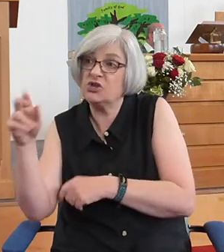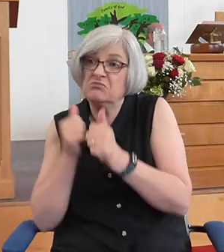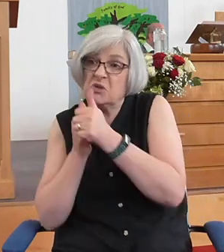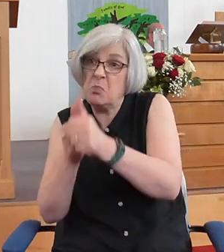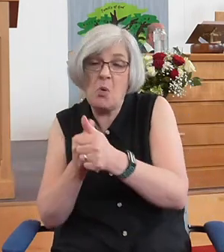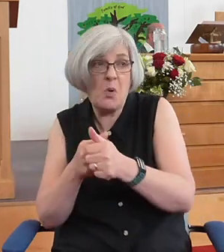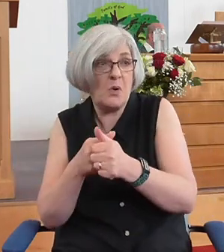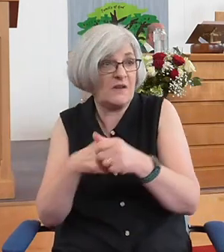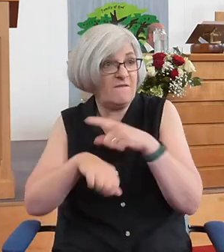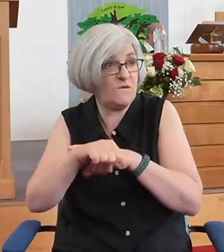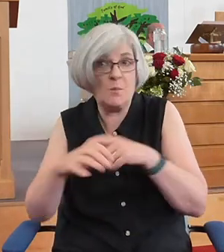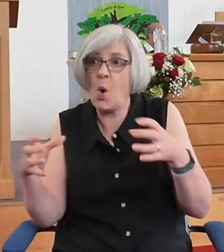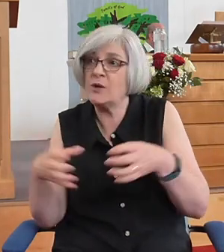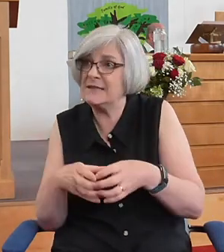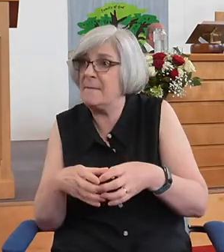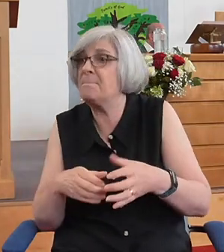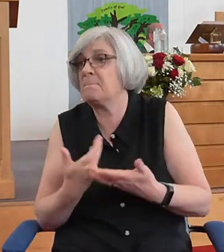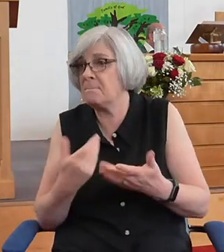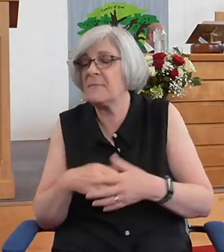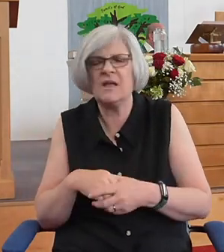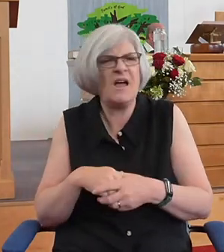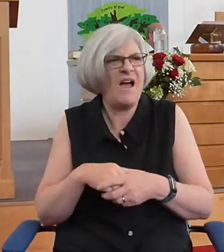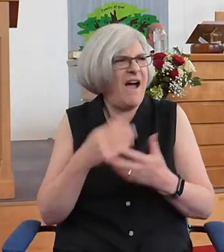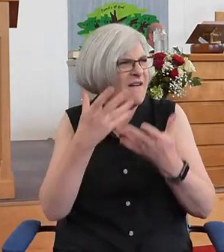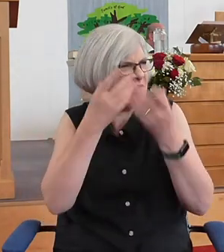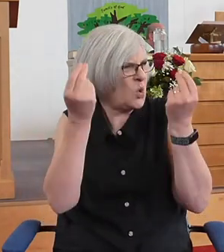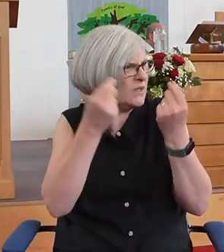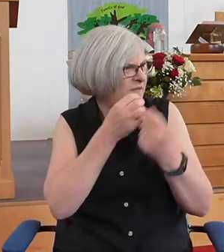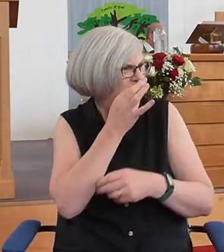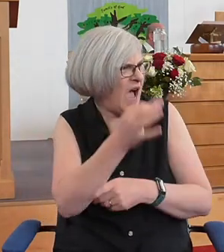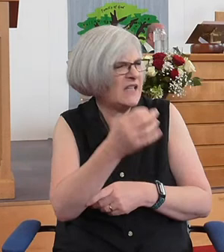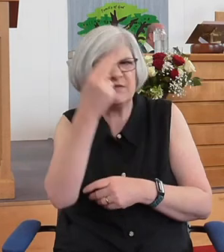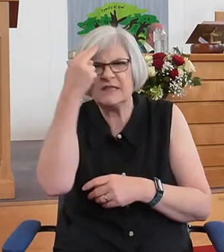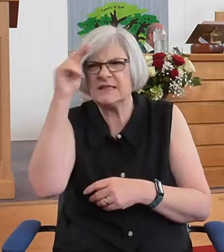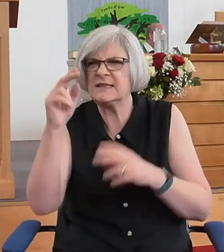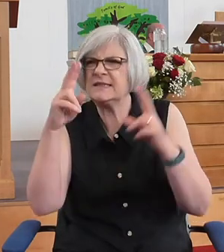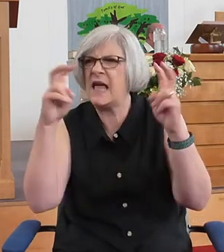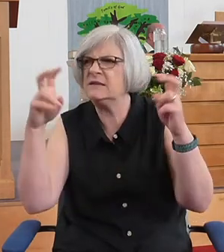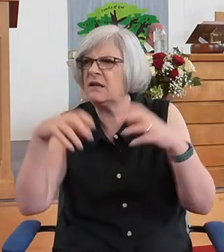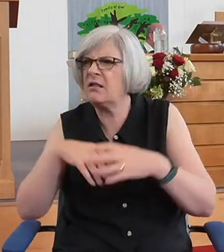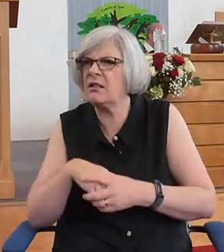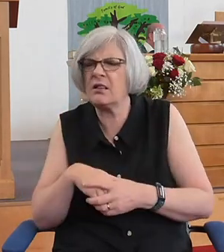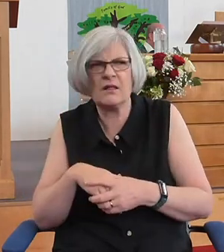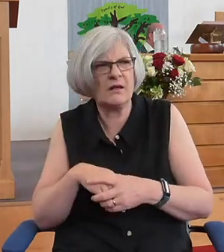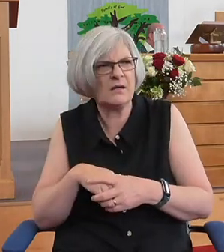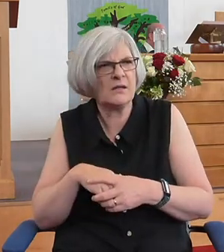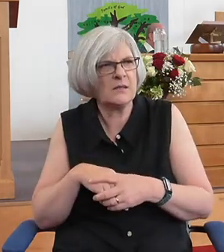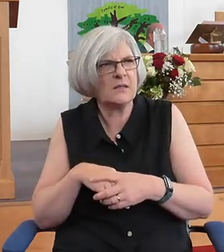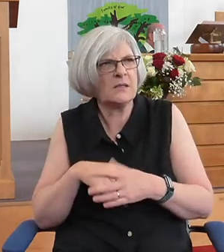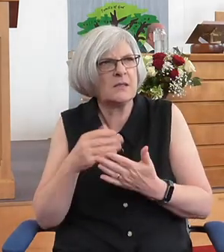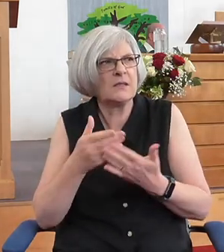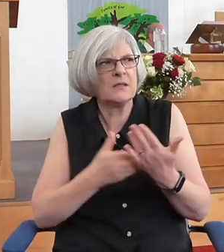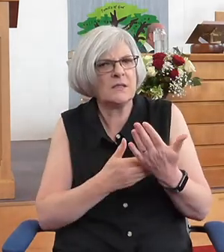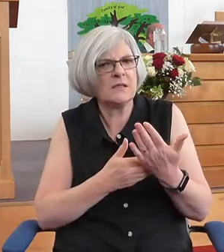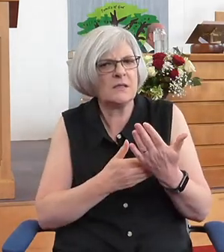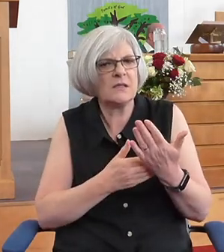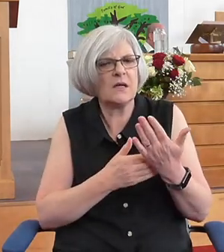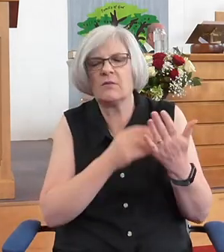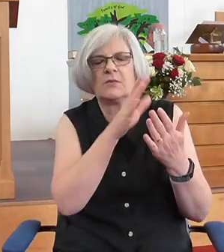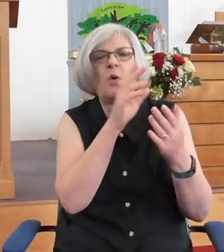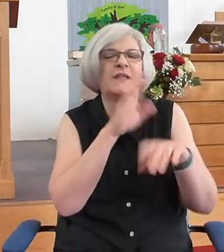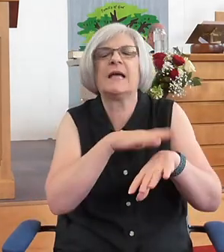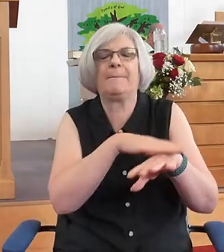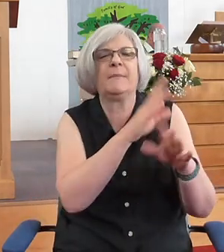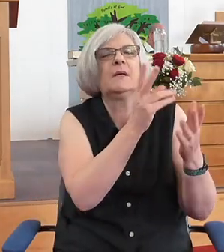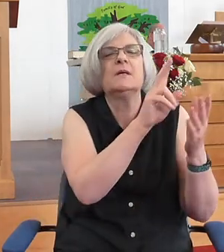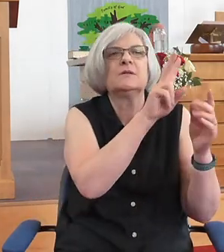them. I forgot to ask her the title. Oh no, I've got it here, wait a minute. A leaflet here. It's between 2 and 4